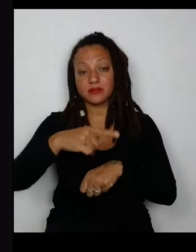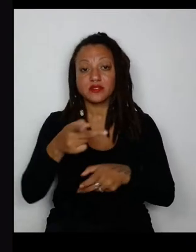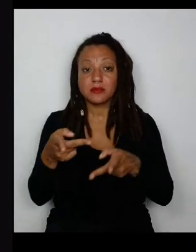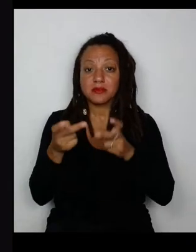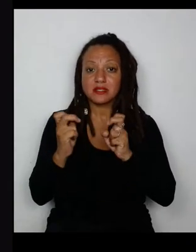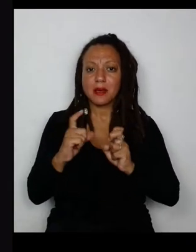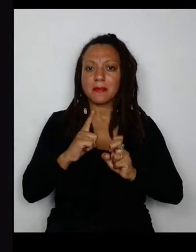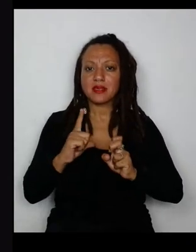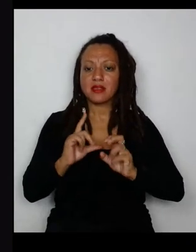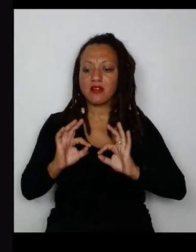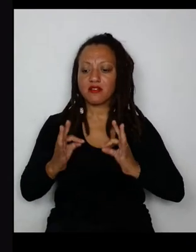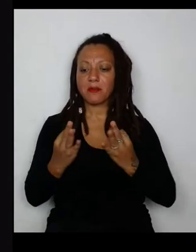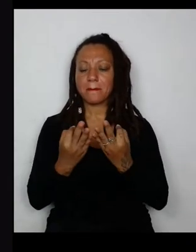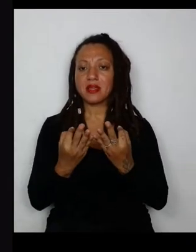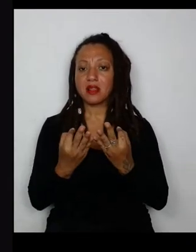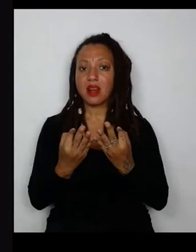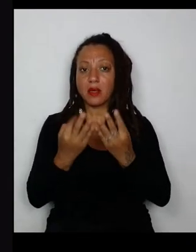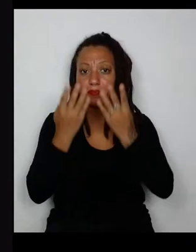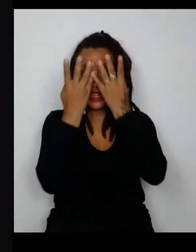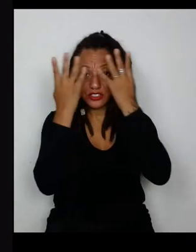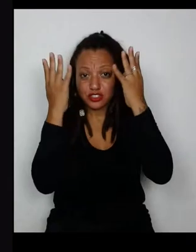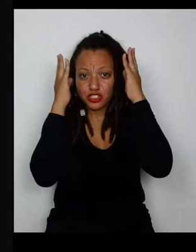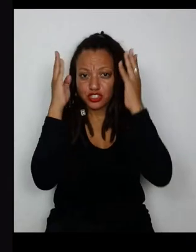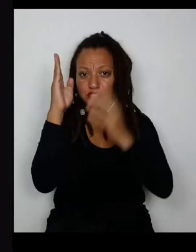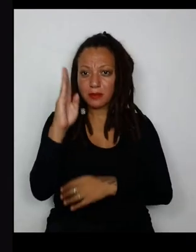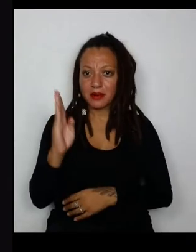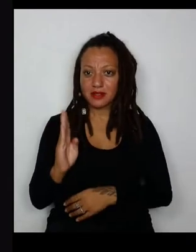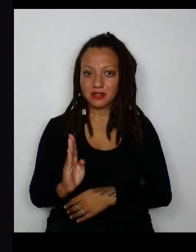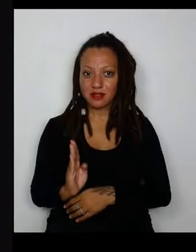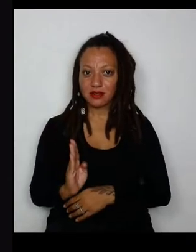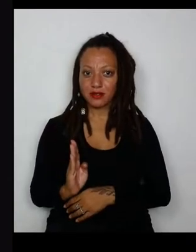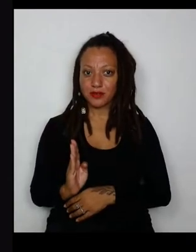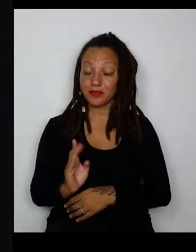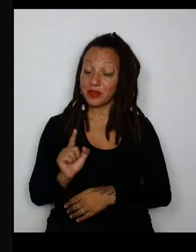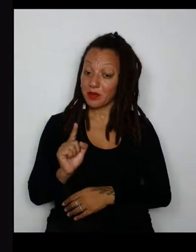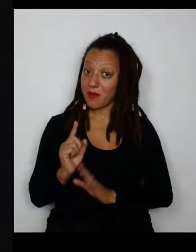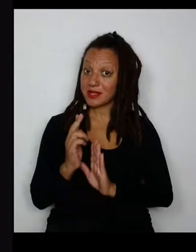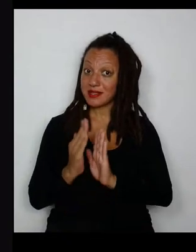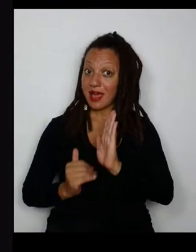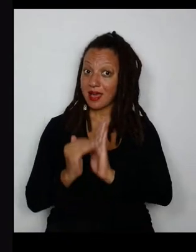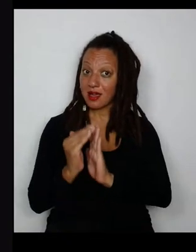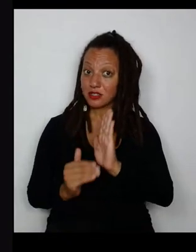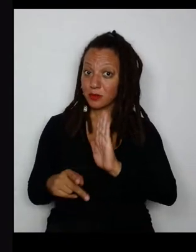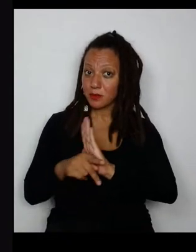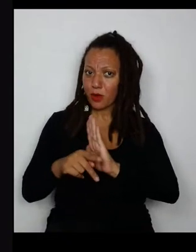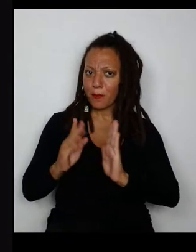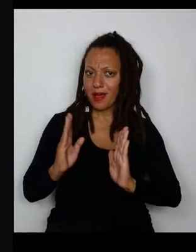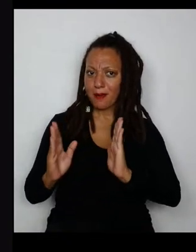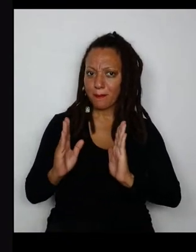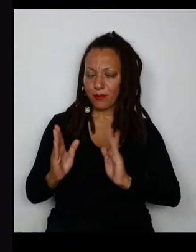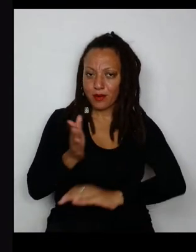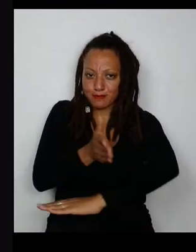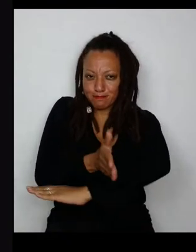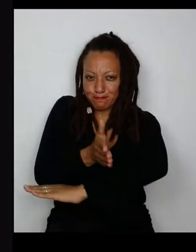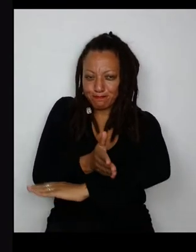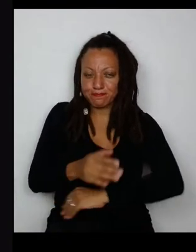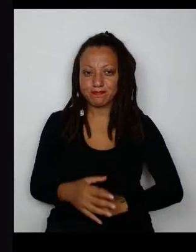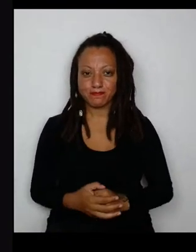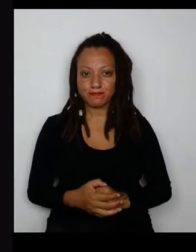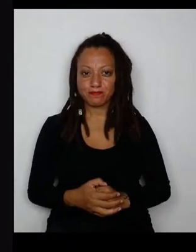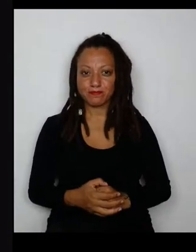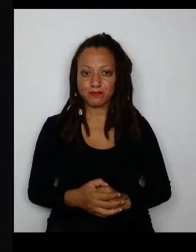can see a family of indigenous people so this is a very typical work from that time